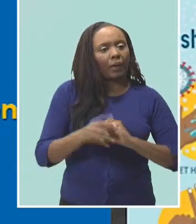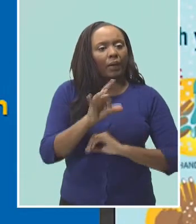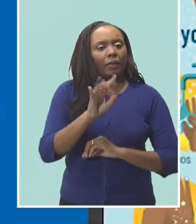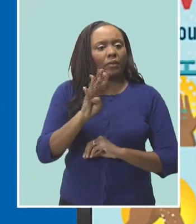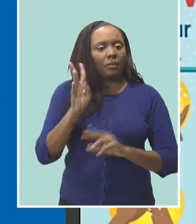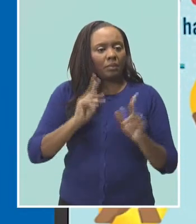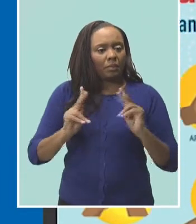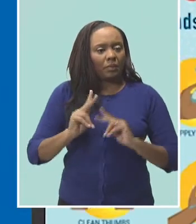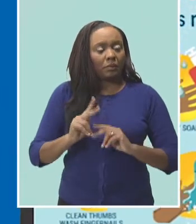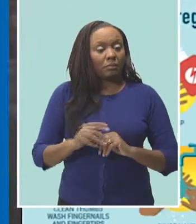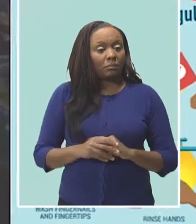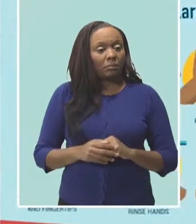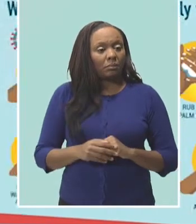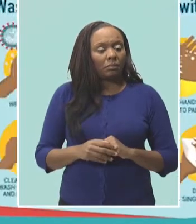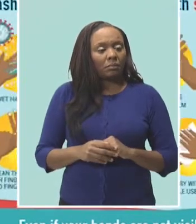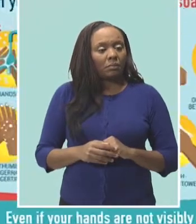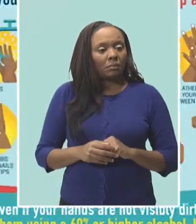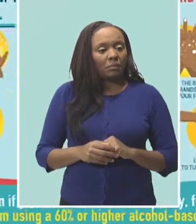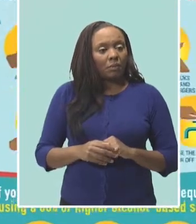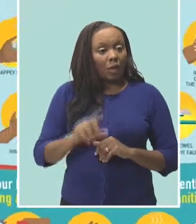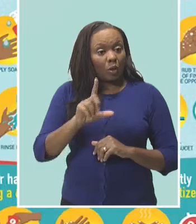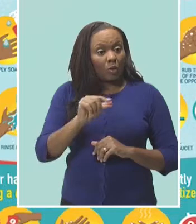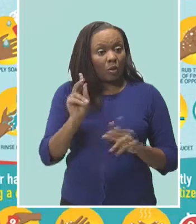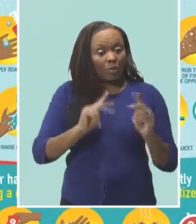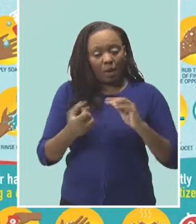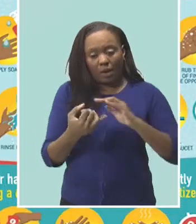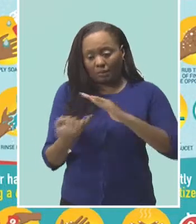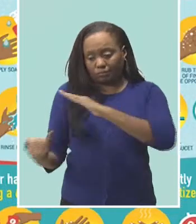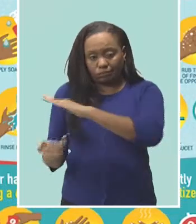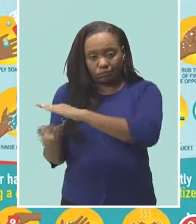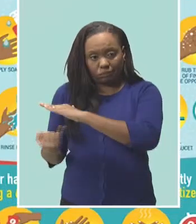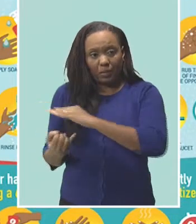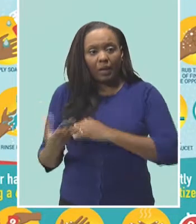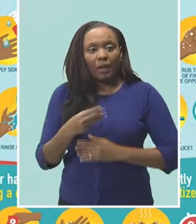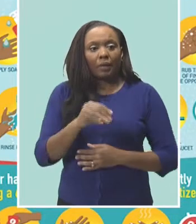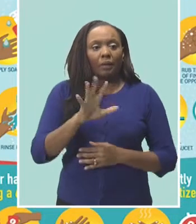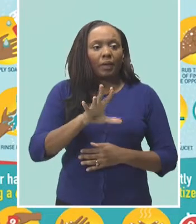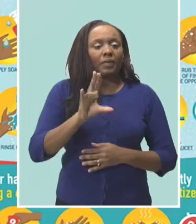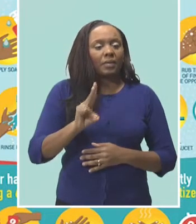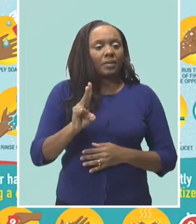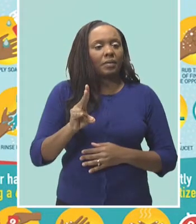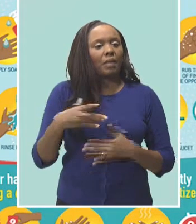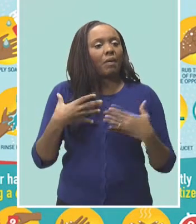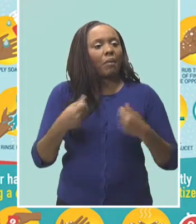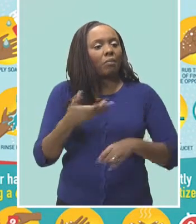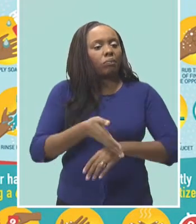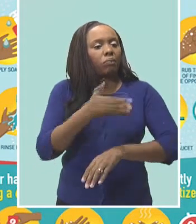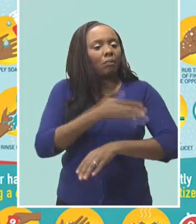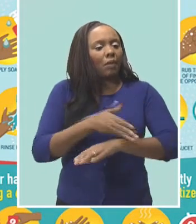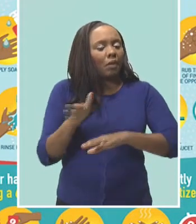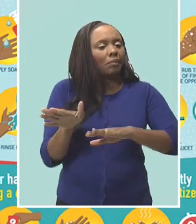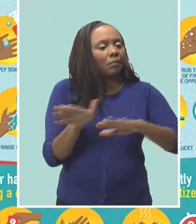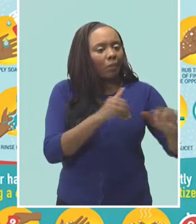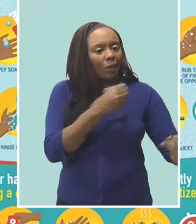in isolation is still 20, with 57 having recovered so far. 7 deaths have been recorded